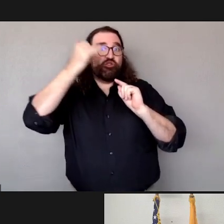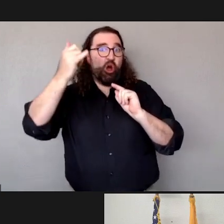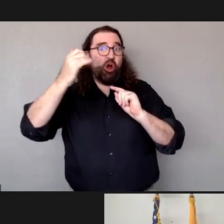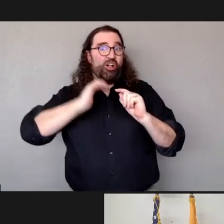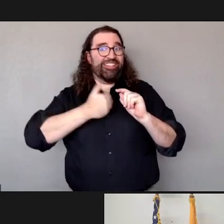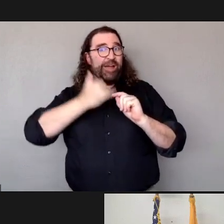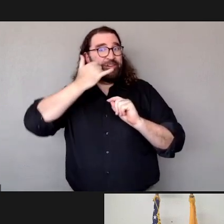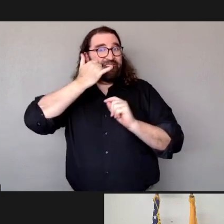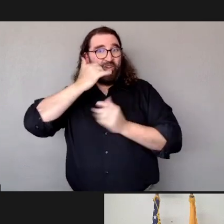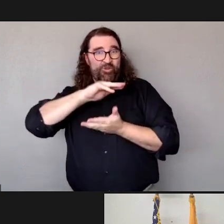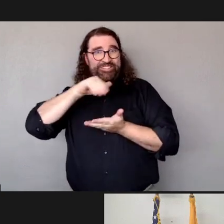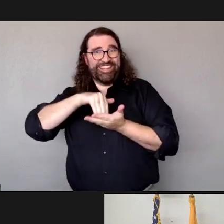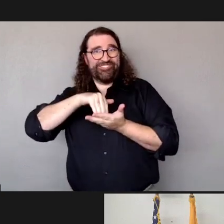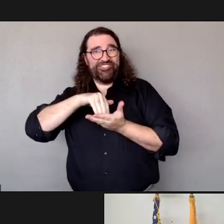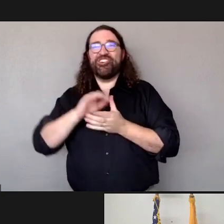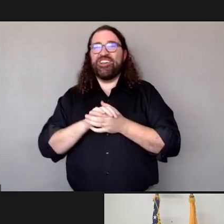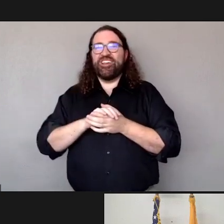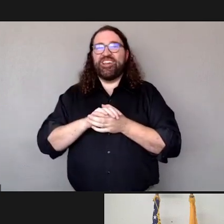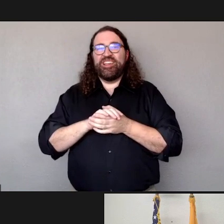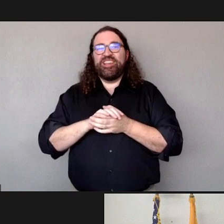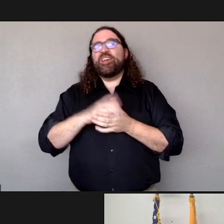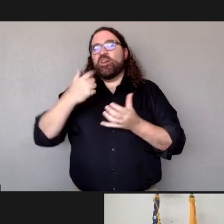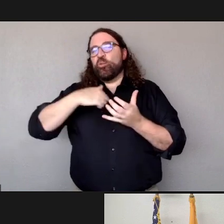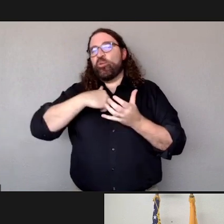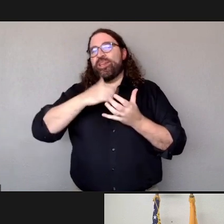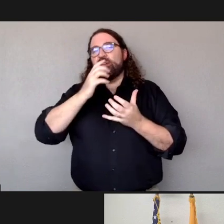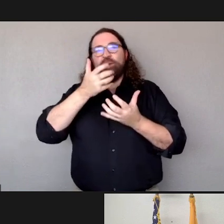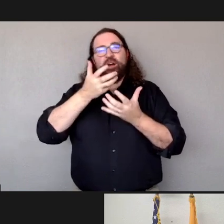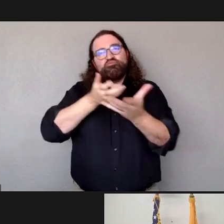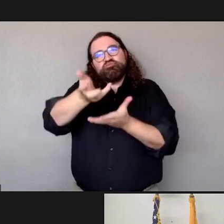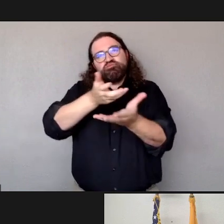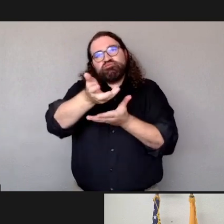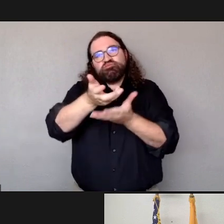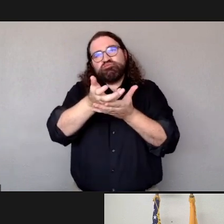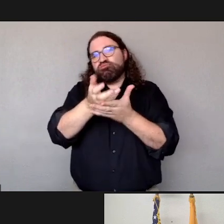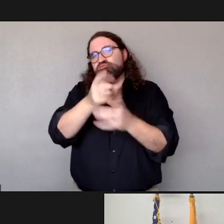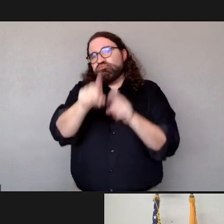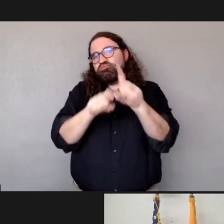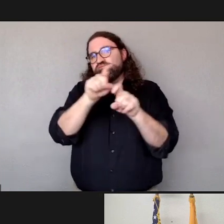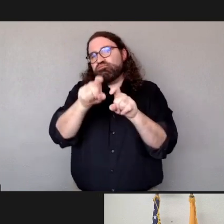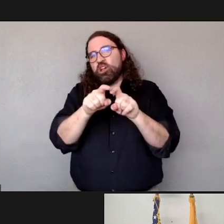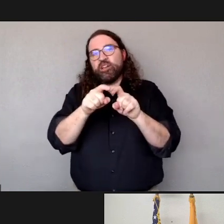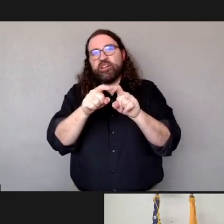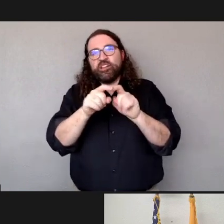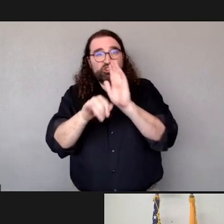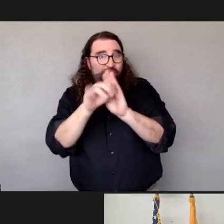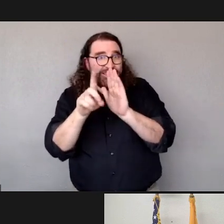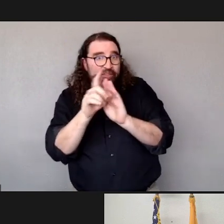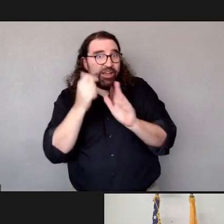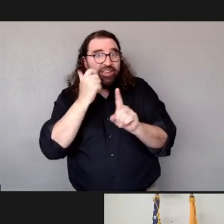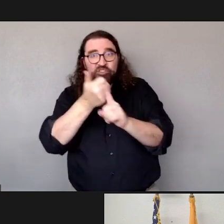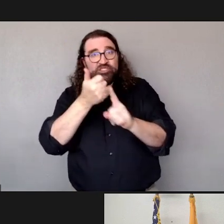call our call center and we go through a series of questions to identify whether or not you are at high risk of getting